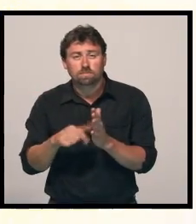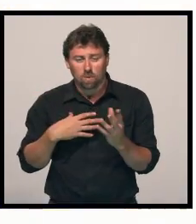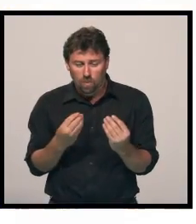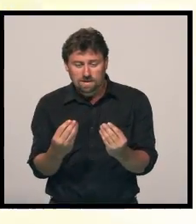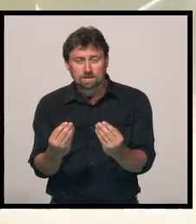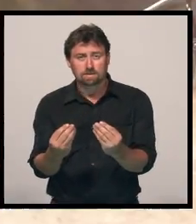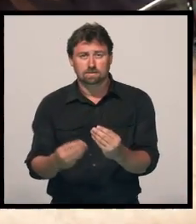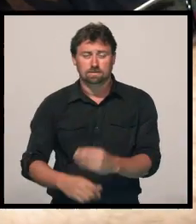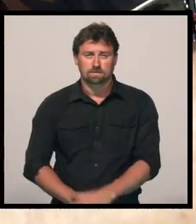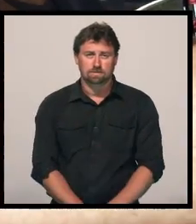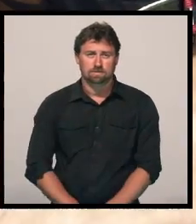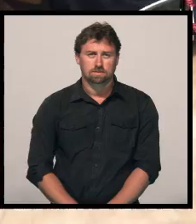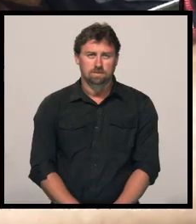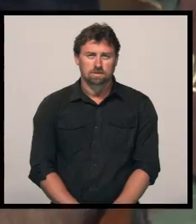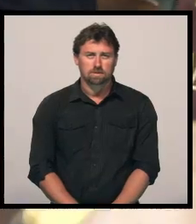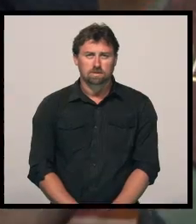one.